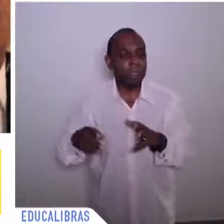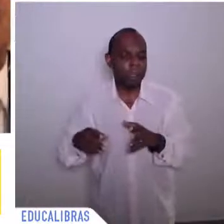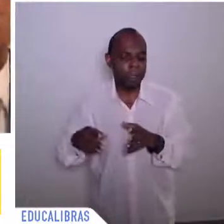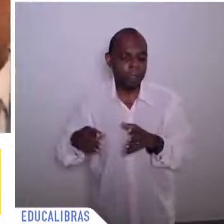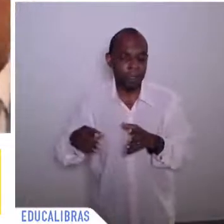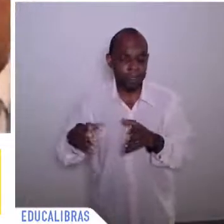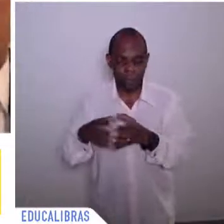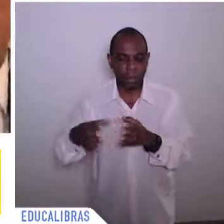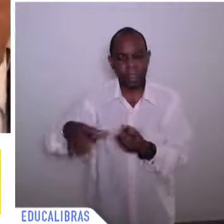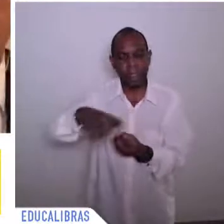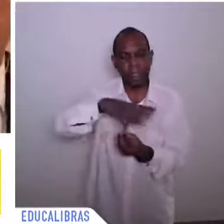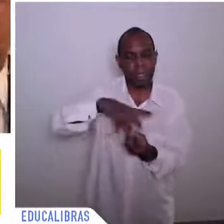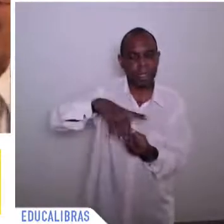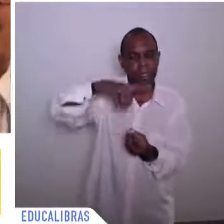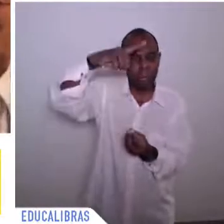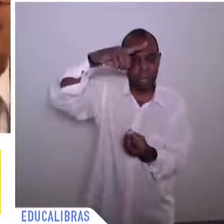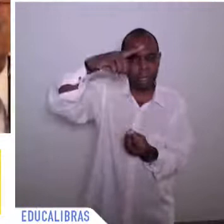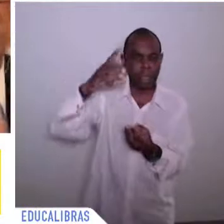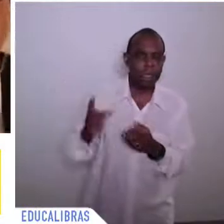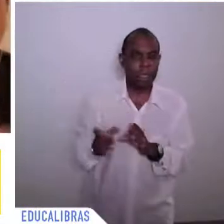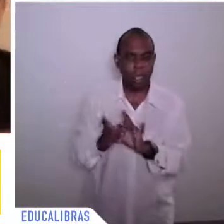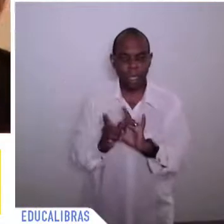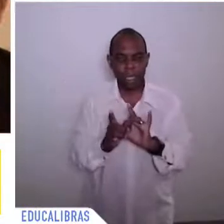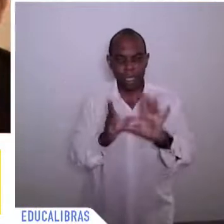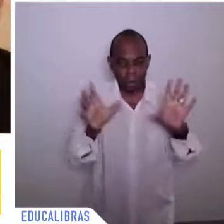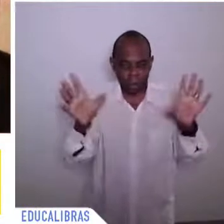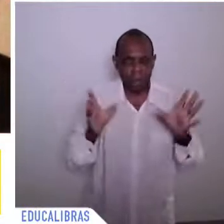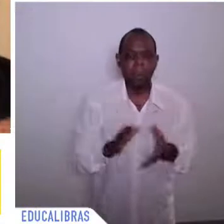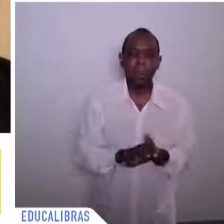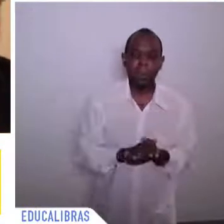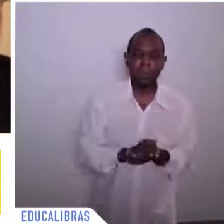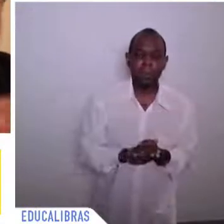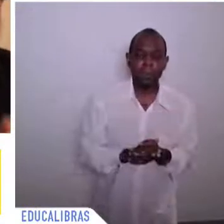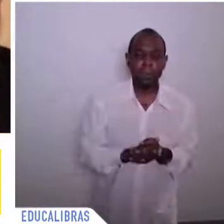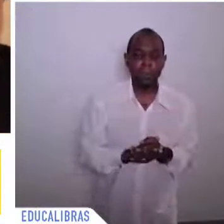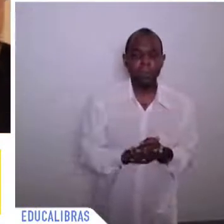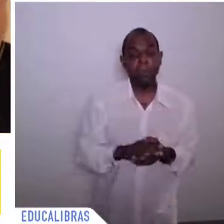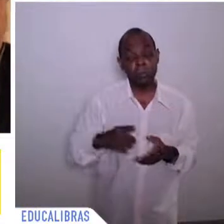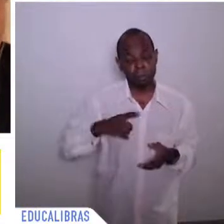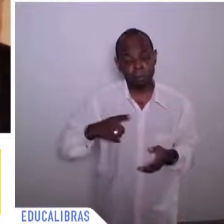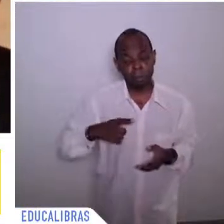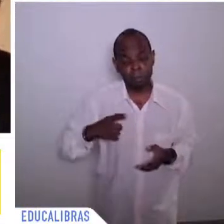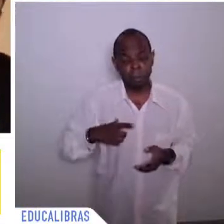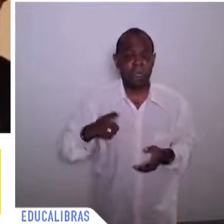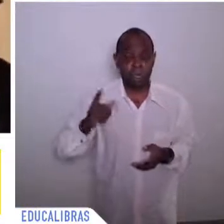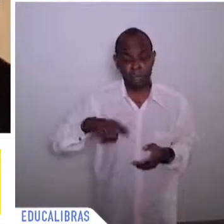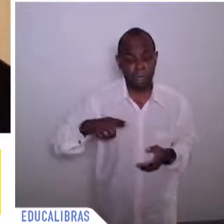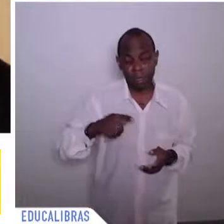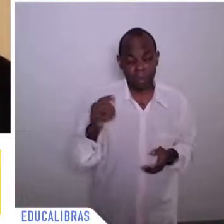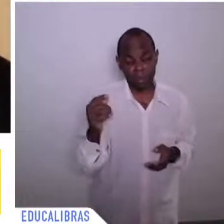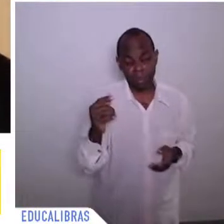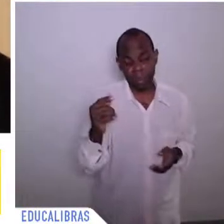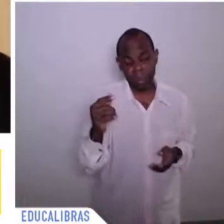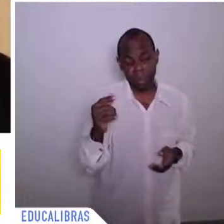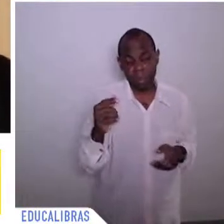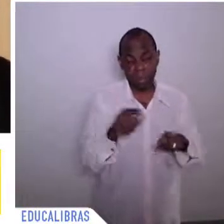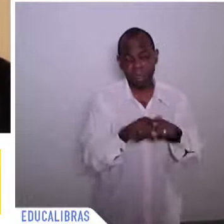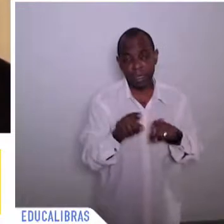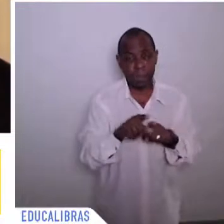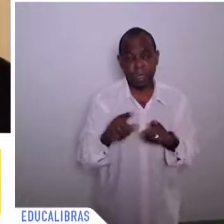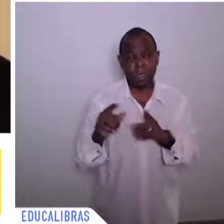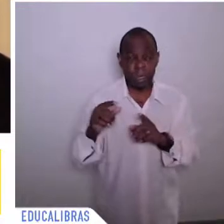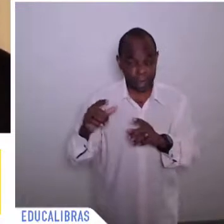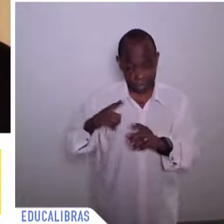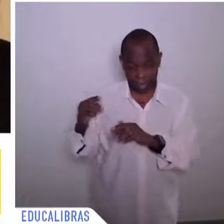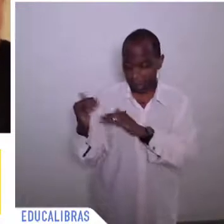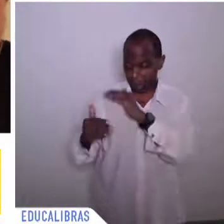many issues, the affirmation of democracy that we saw there, the universal vote we had,